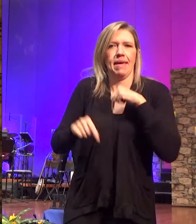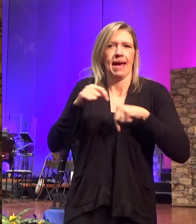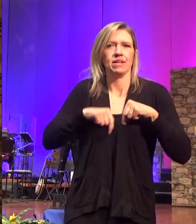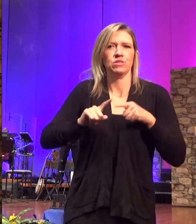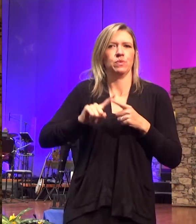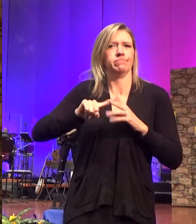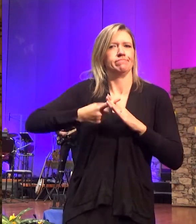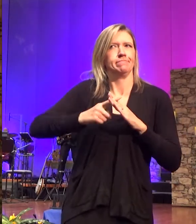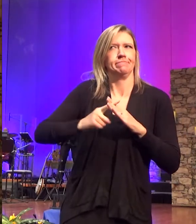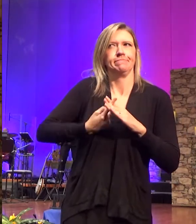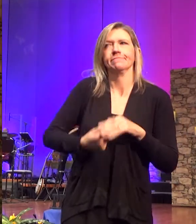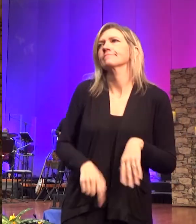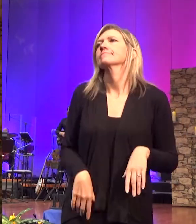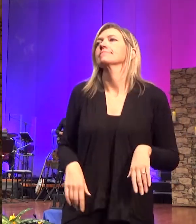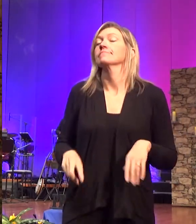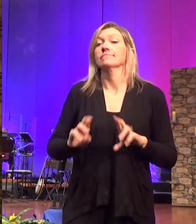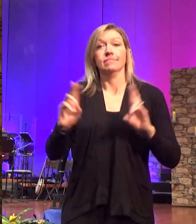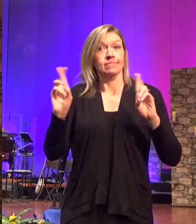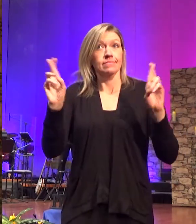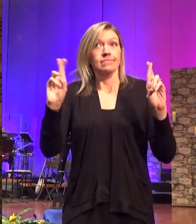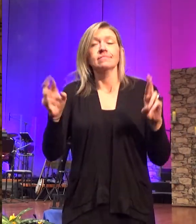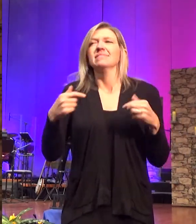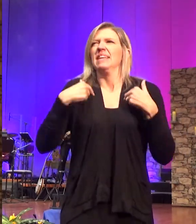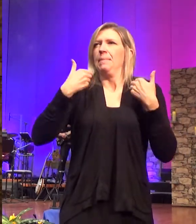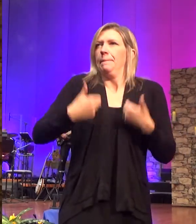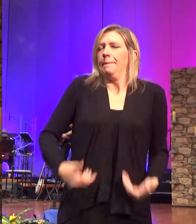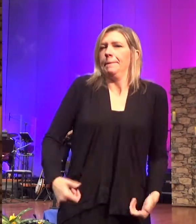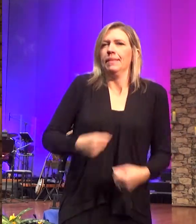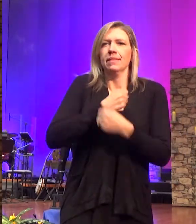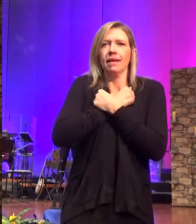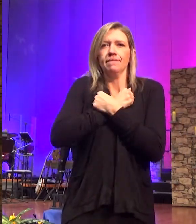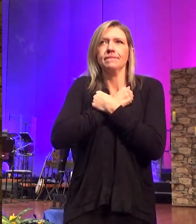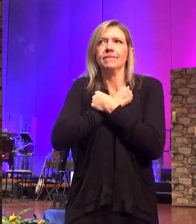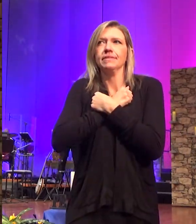starts. Here we go. I am